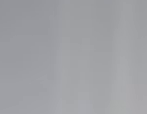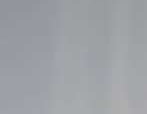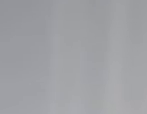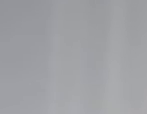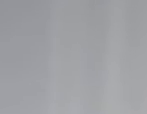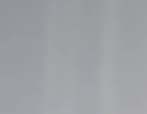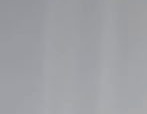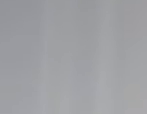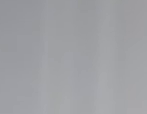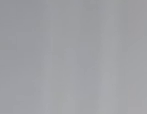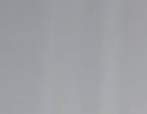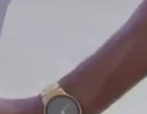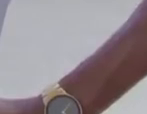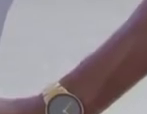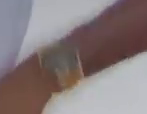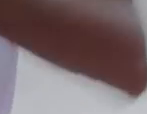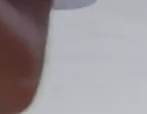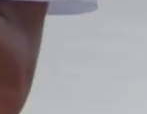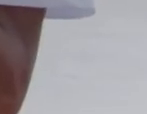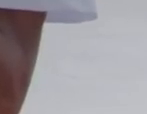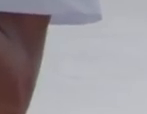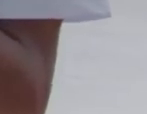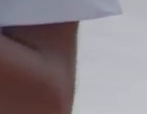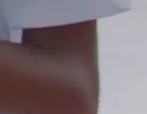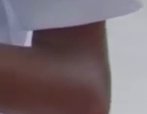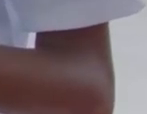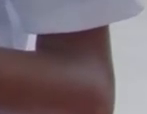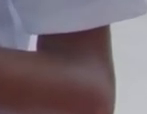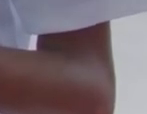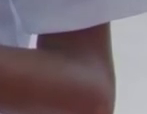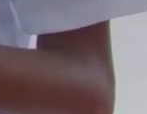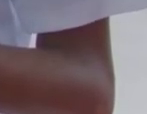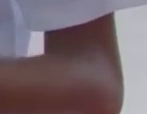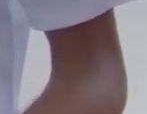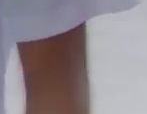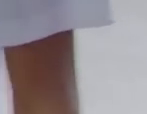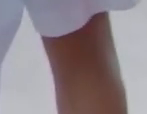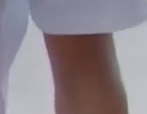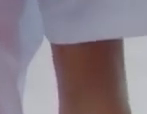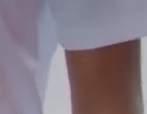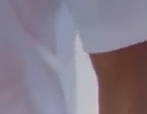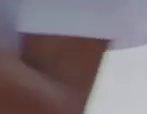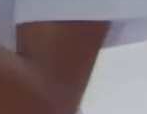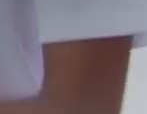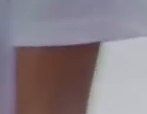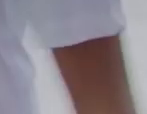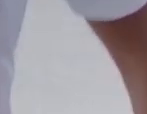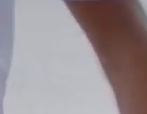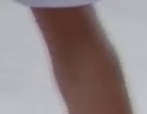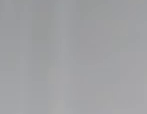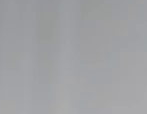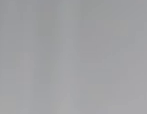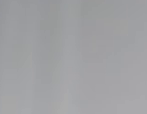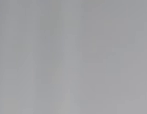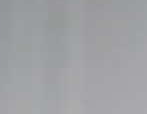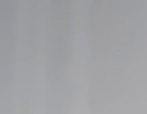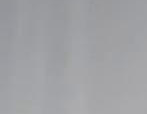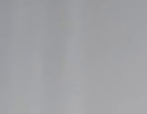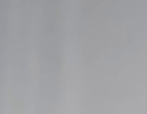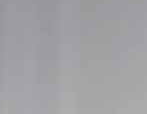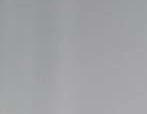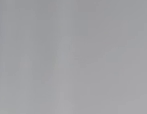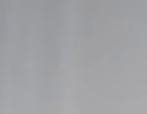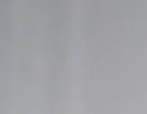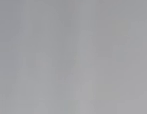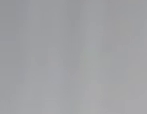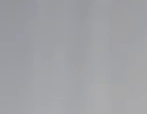go inside to collect your reward. That's like 3,000 people. But I don't ever win. Now I know you won't swing at me. So I ain't say it